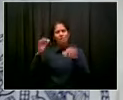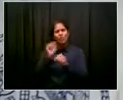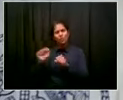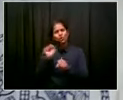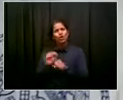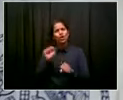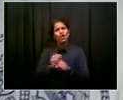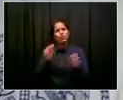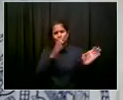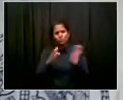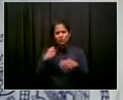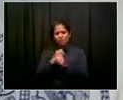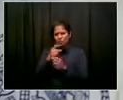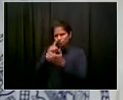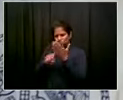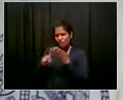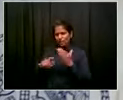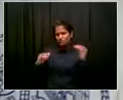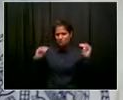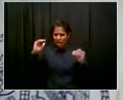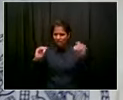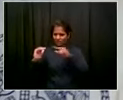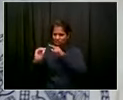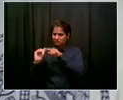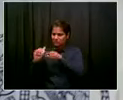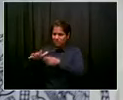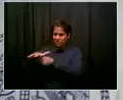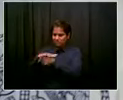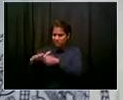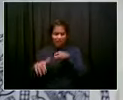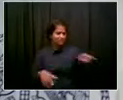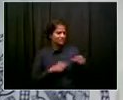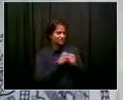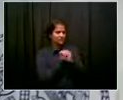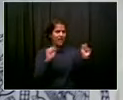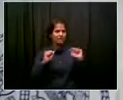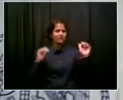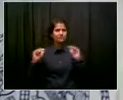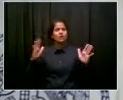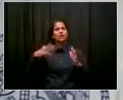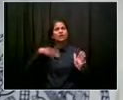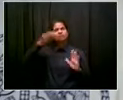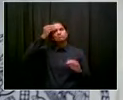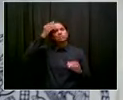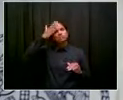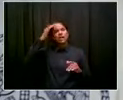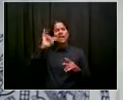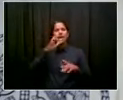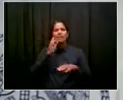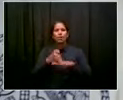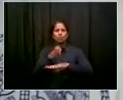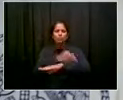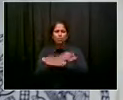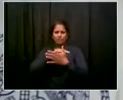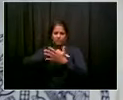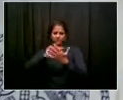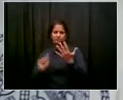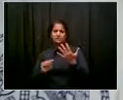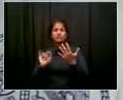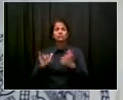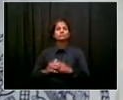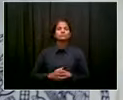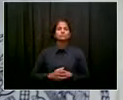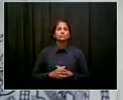better but when you're talking about parks for example in residential communities places where we've seen some consistent